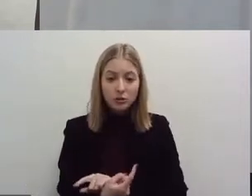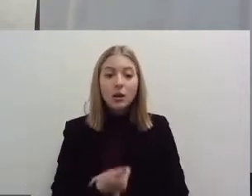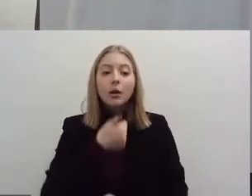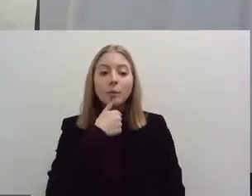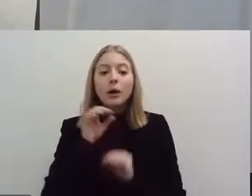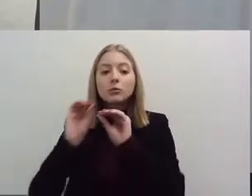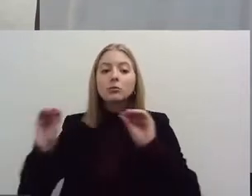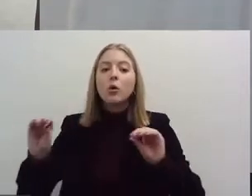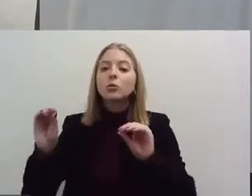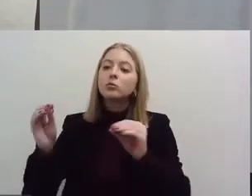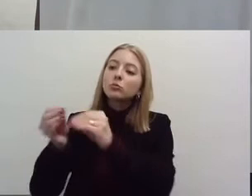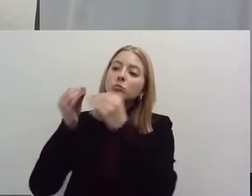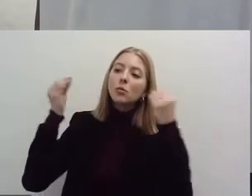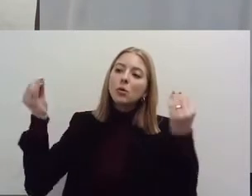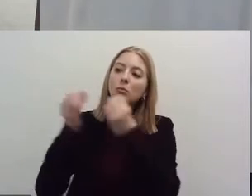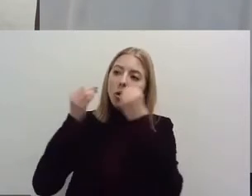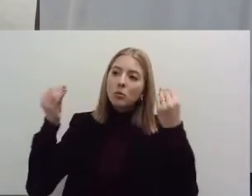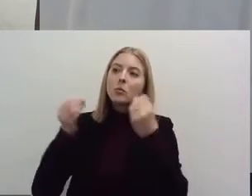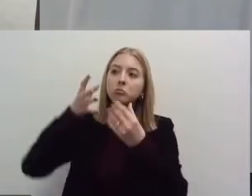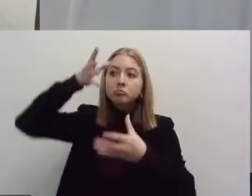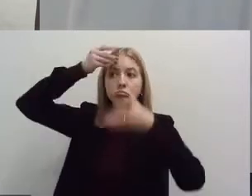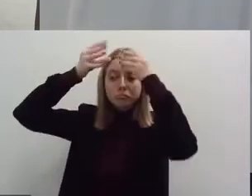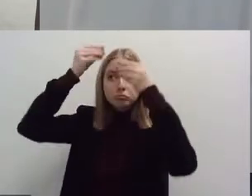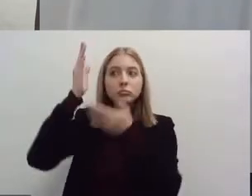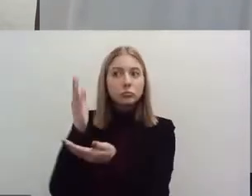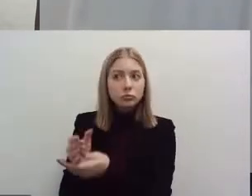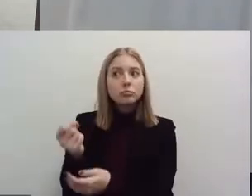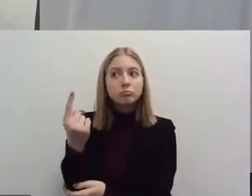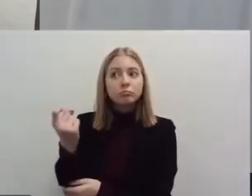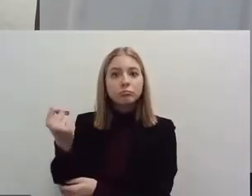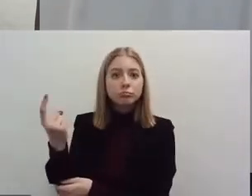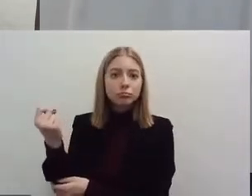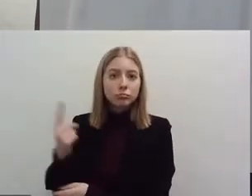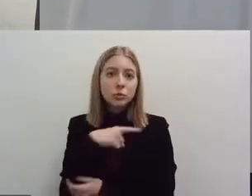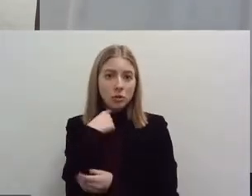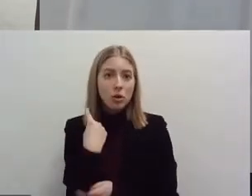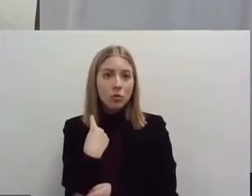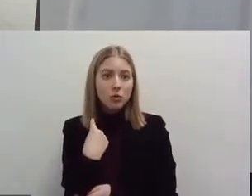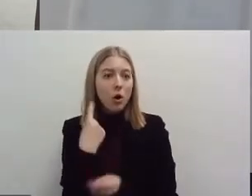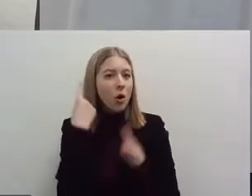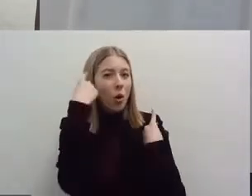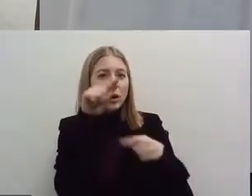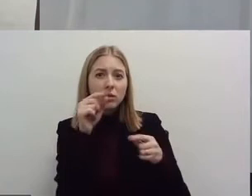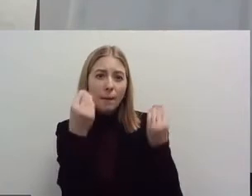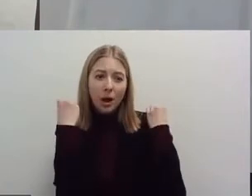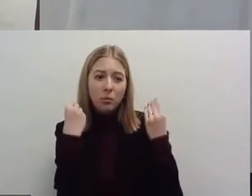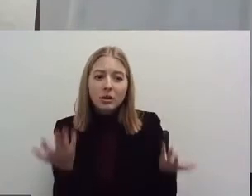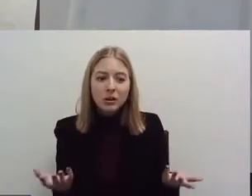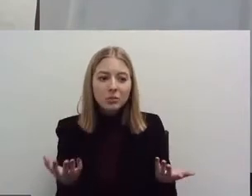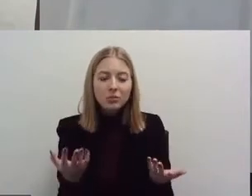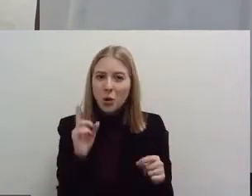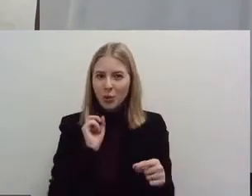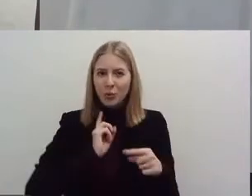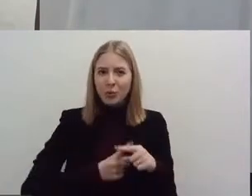not only the very, very specific sentences or the very, very specific way that you say or do something